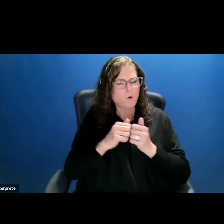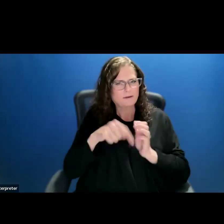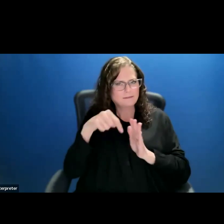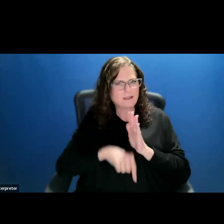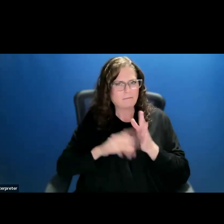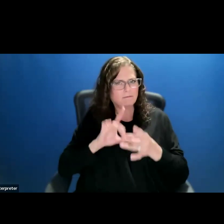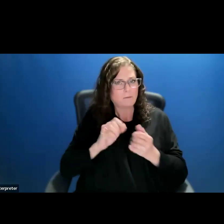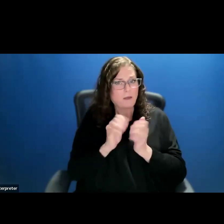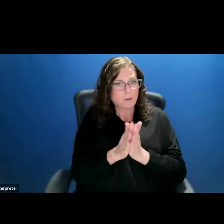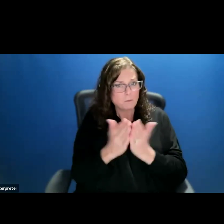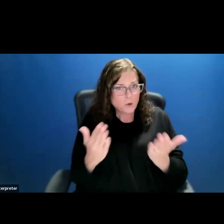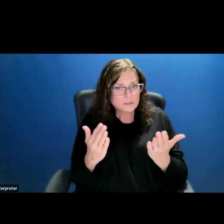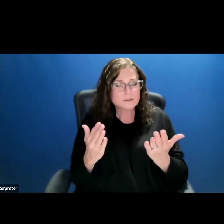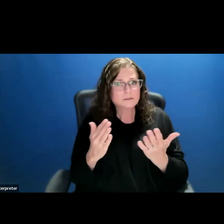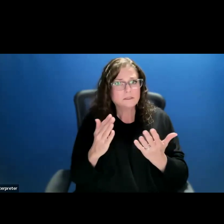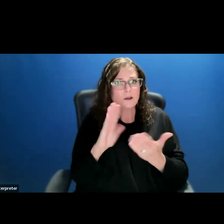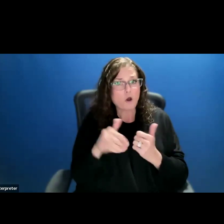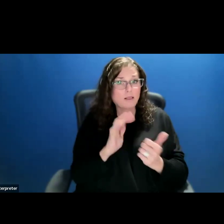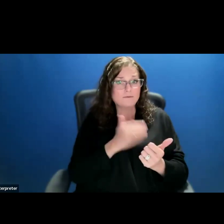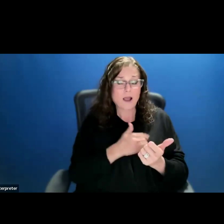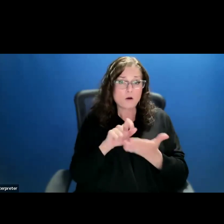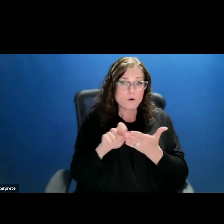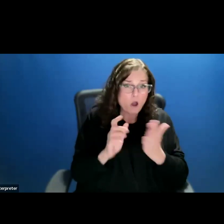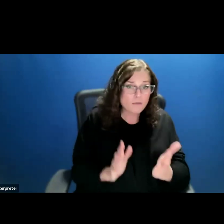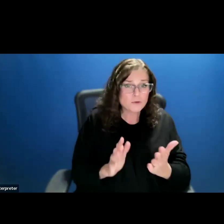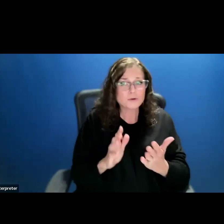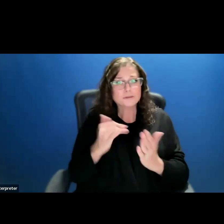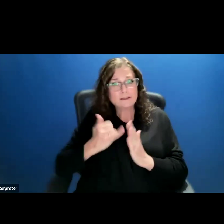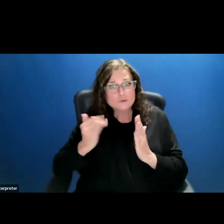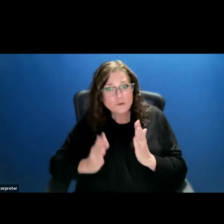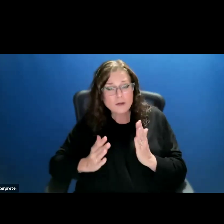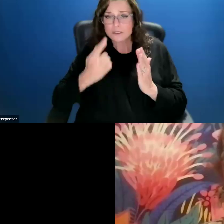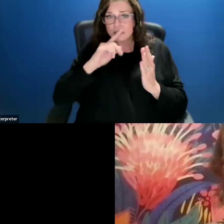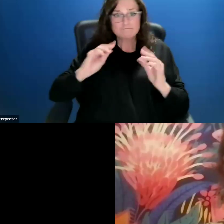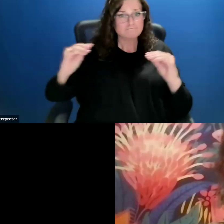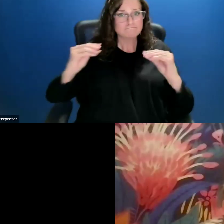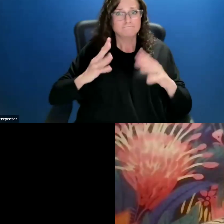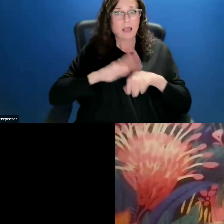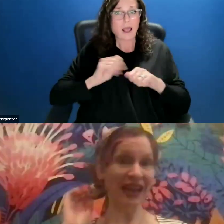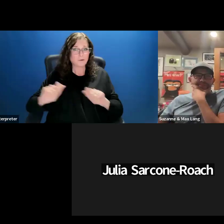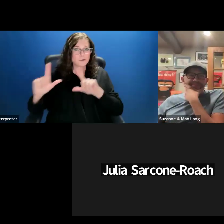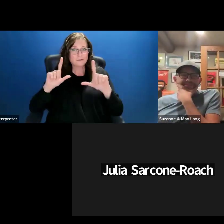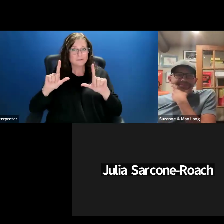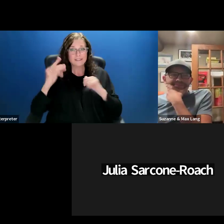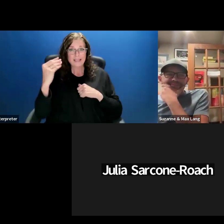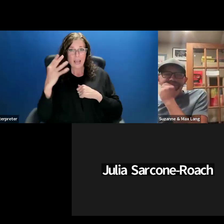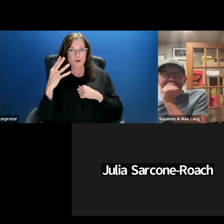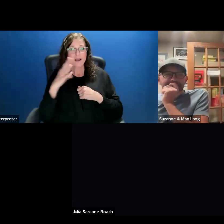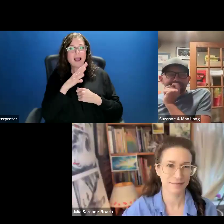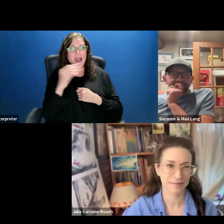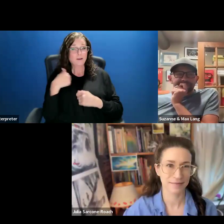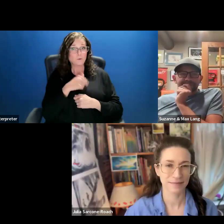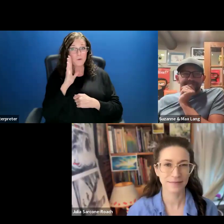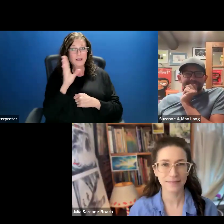about the books. If all of our authors and illustrators can turn on their cameras, and